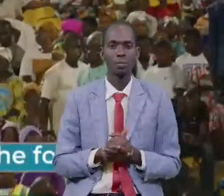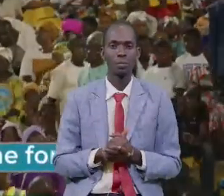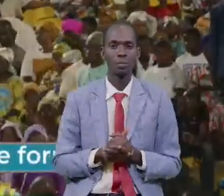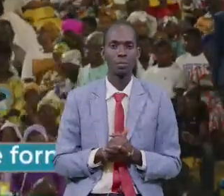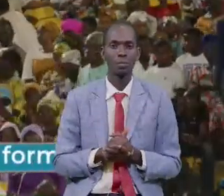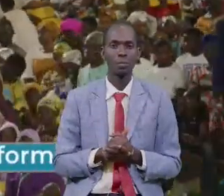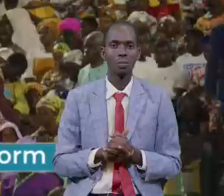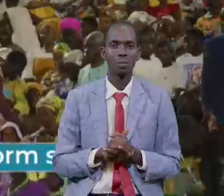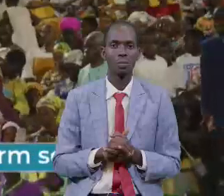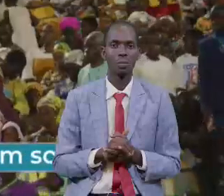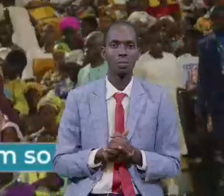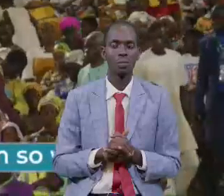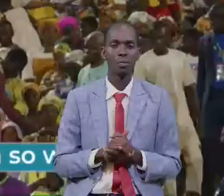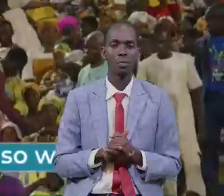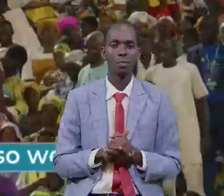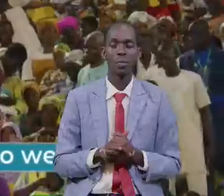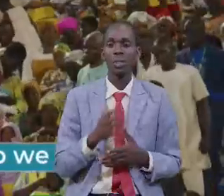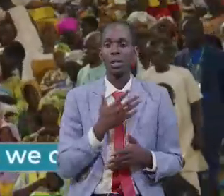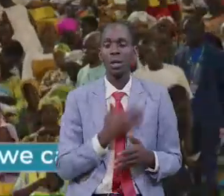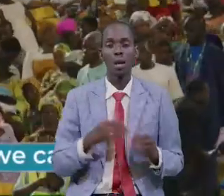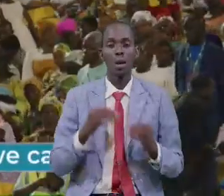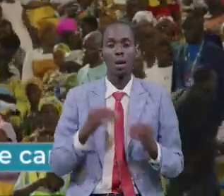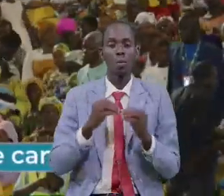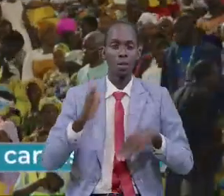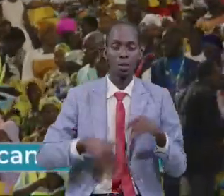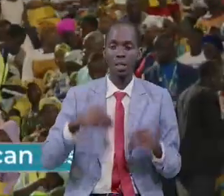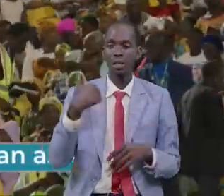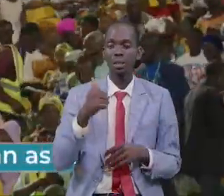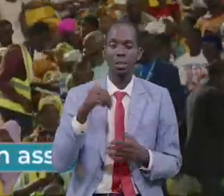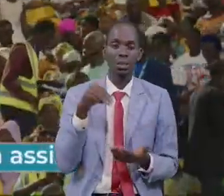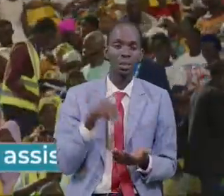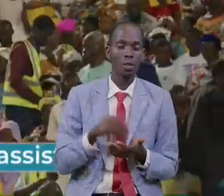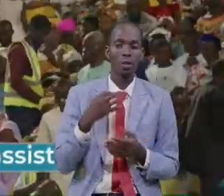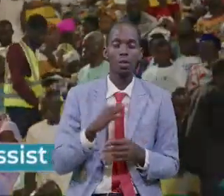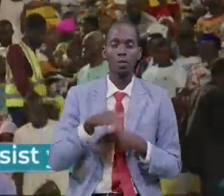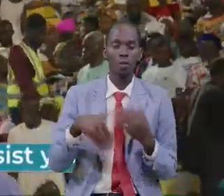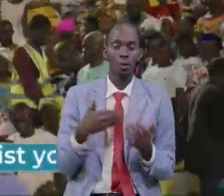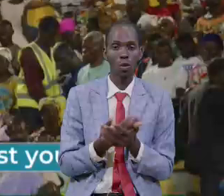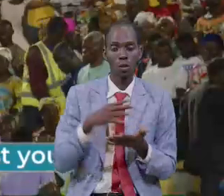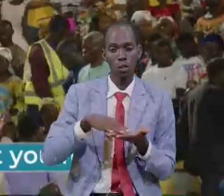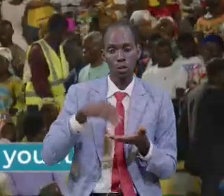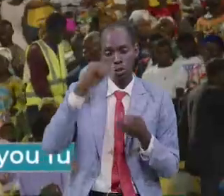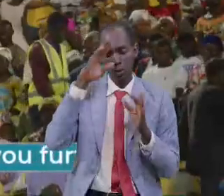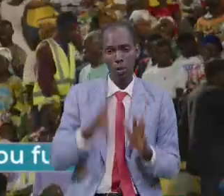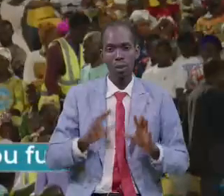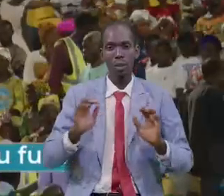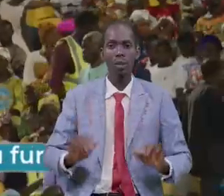And more than 10,000 of our children in these schools, they gave their lives to the Lord.